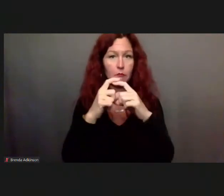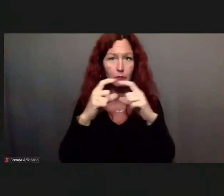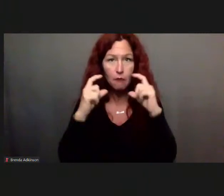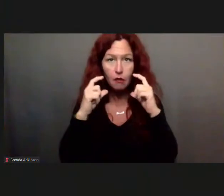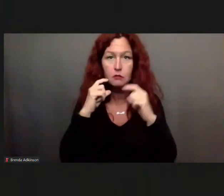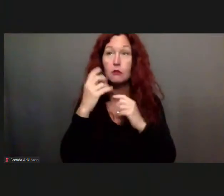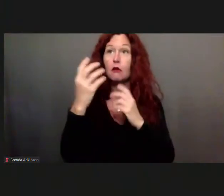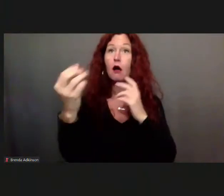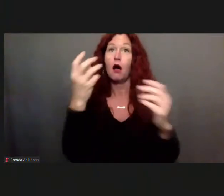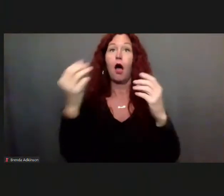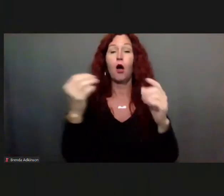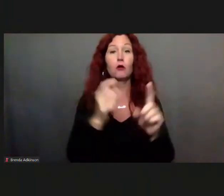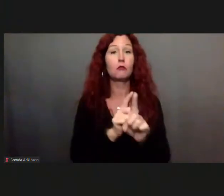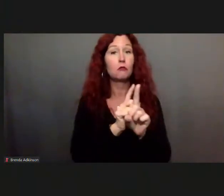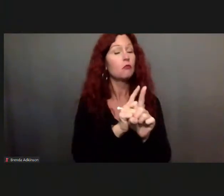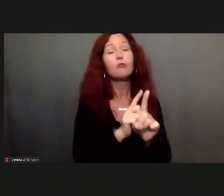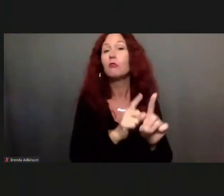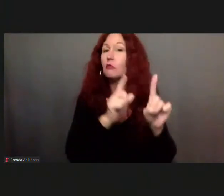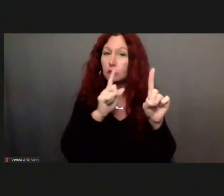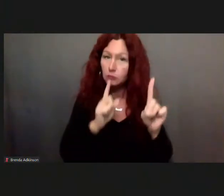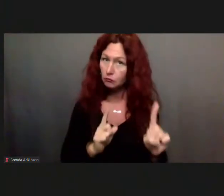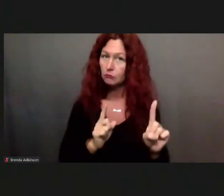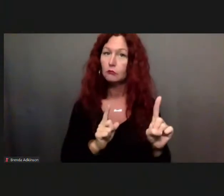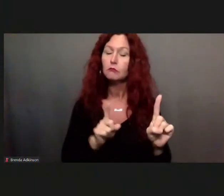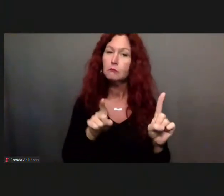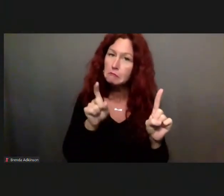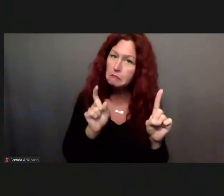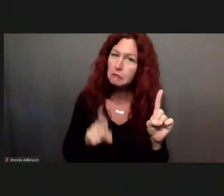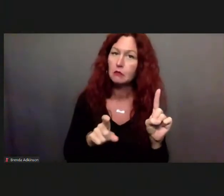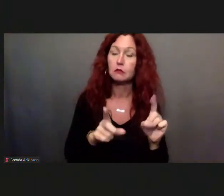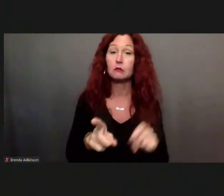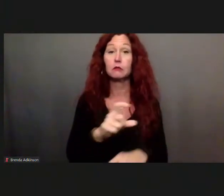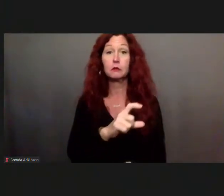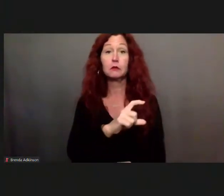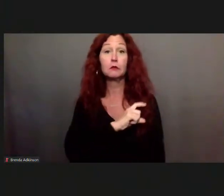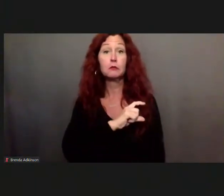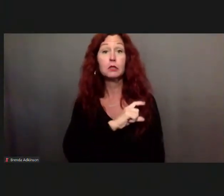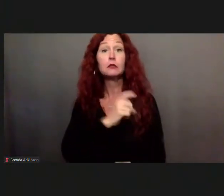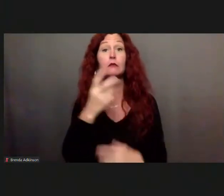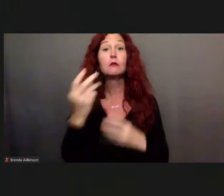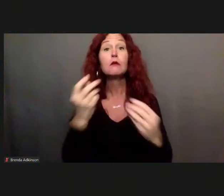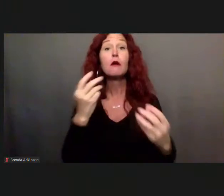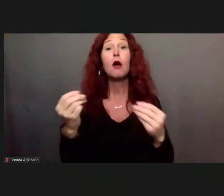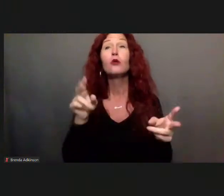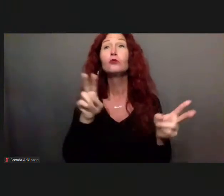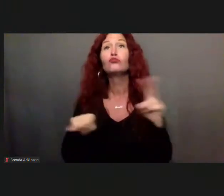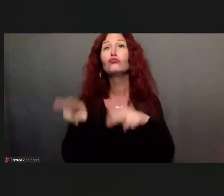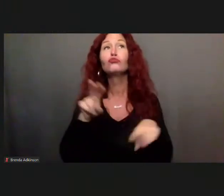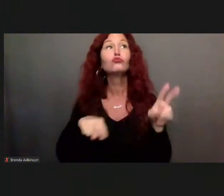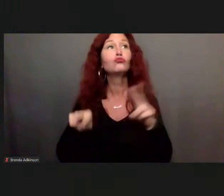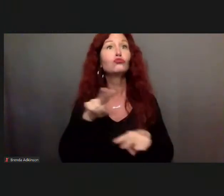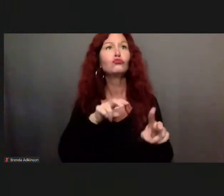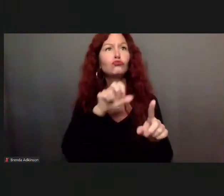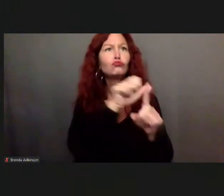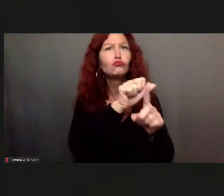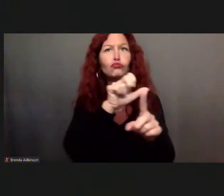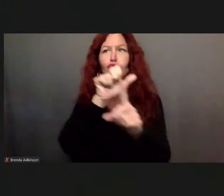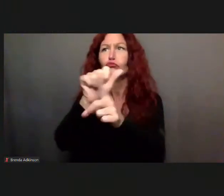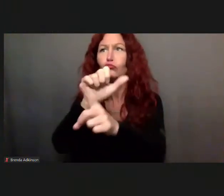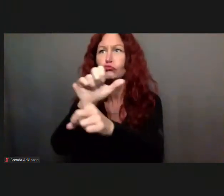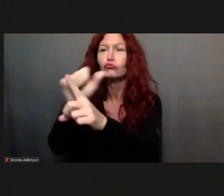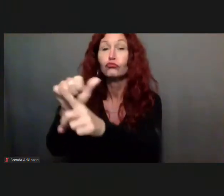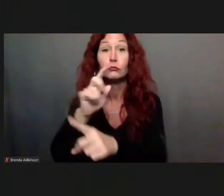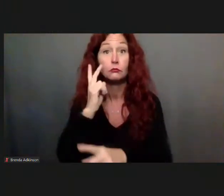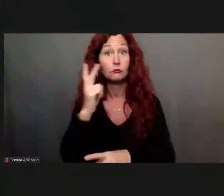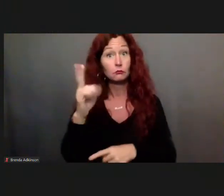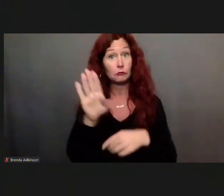will continue to be out in force. Make sure the rules are followed. Businesses that aren't following the rules will get shut down until they can show that they